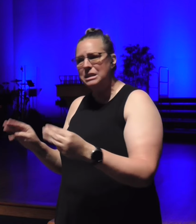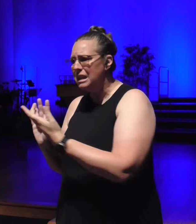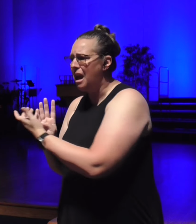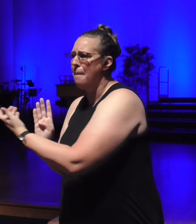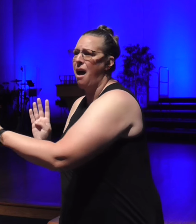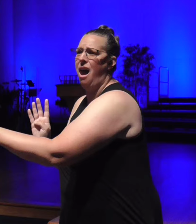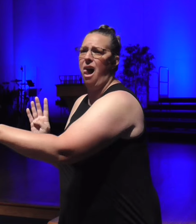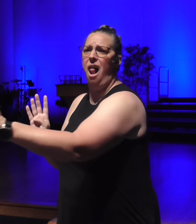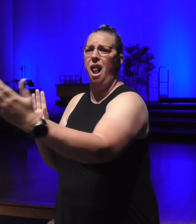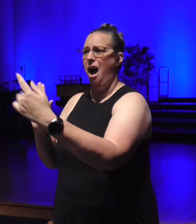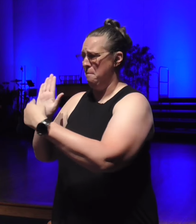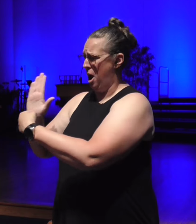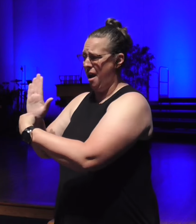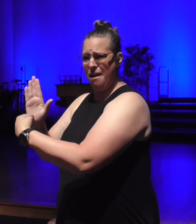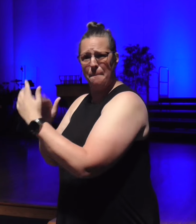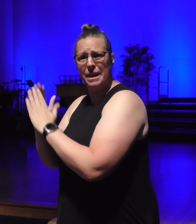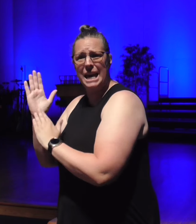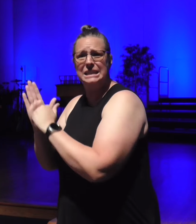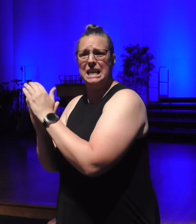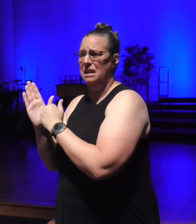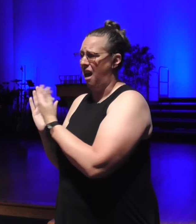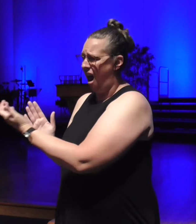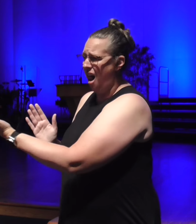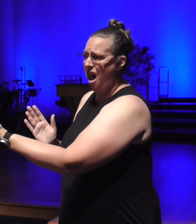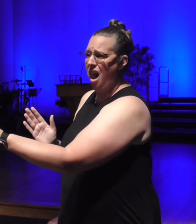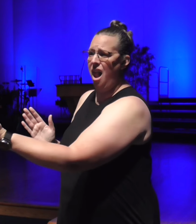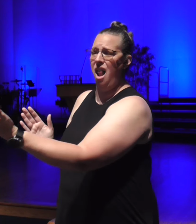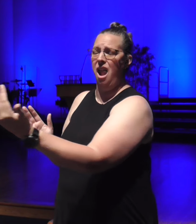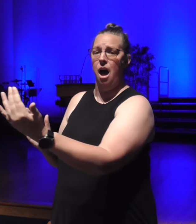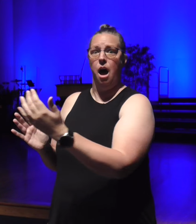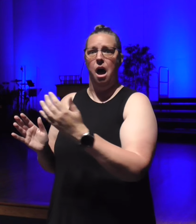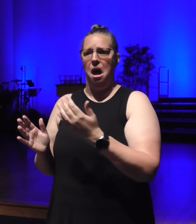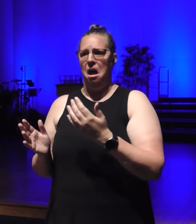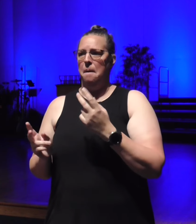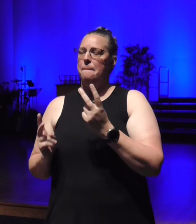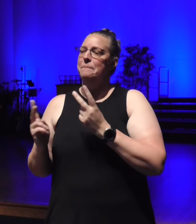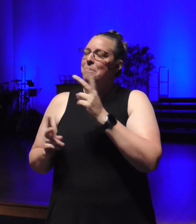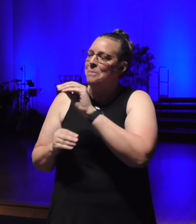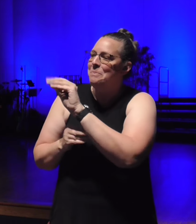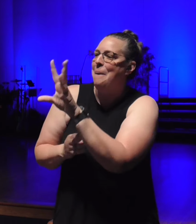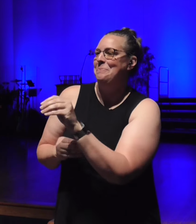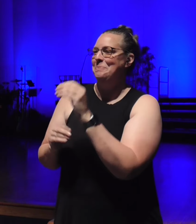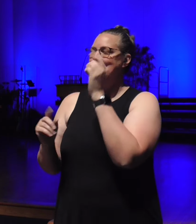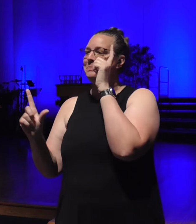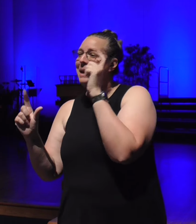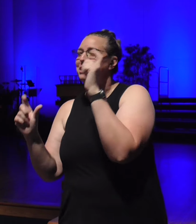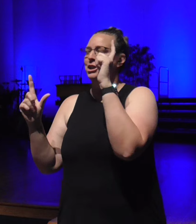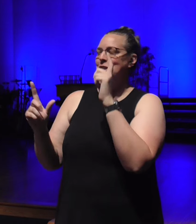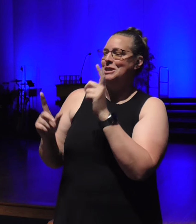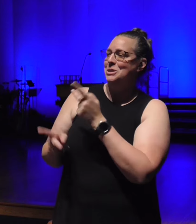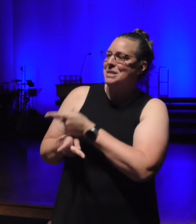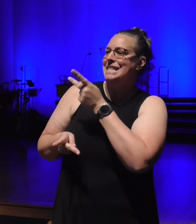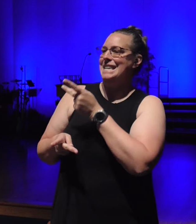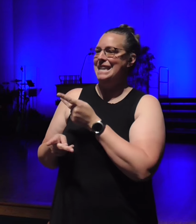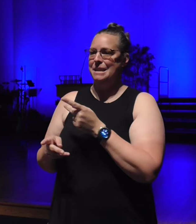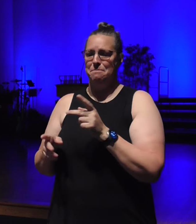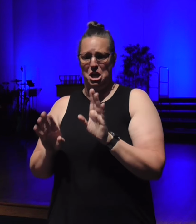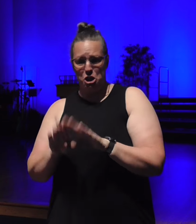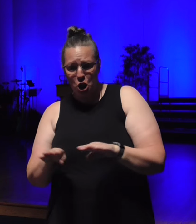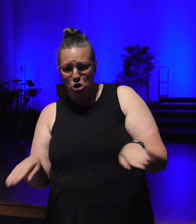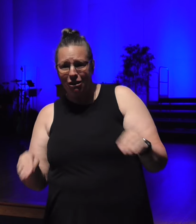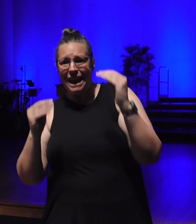taking pictures. There are children learning about them with their teachers. There is a professor and curator standing by.